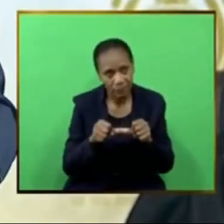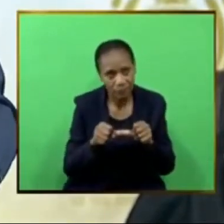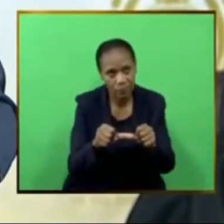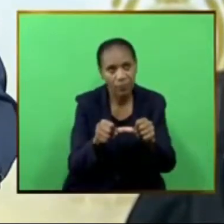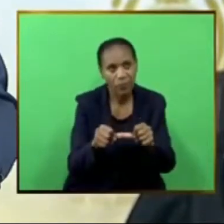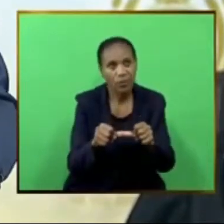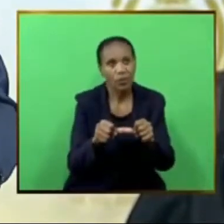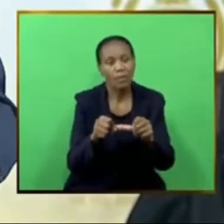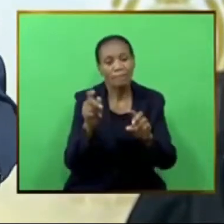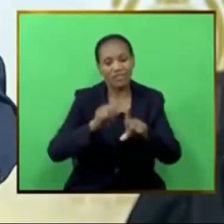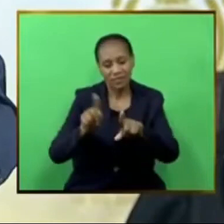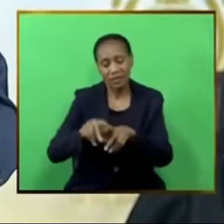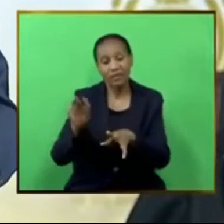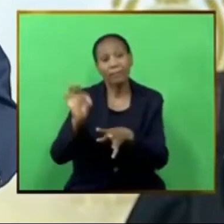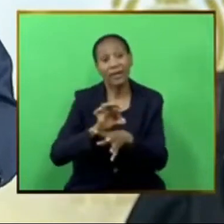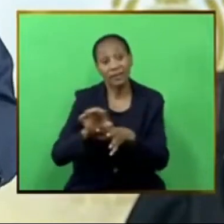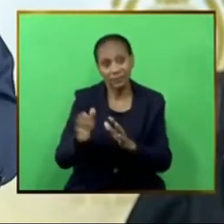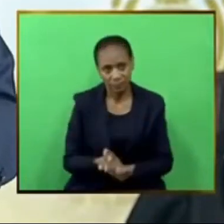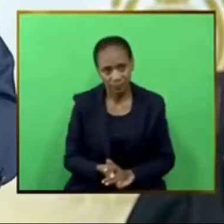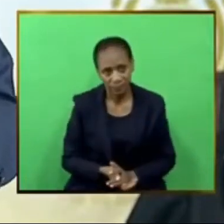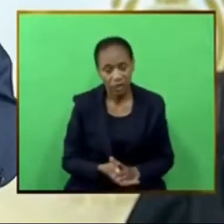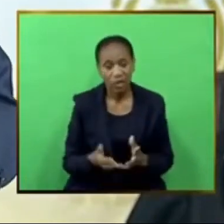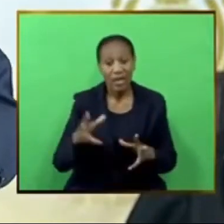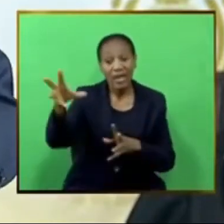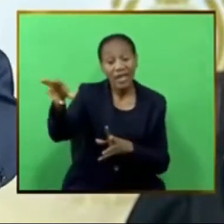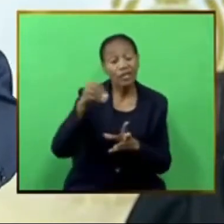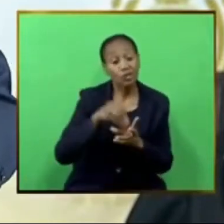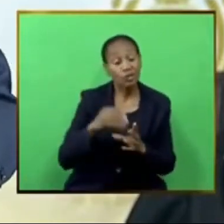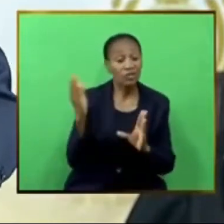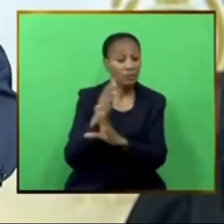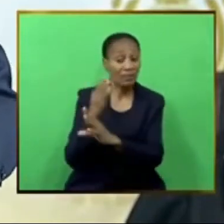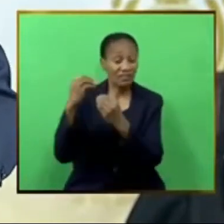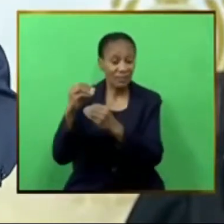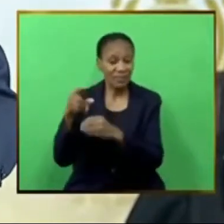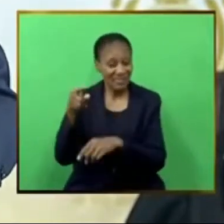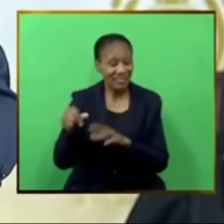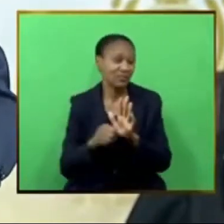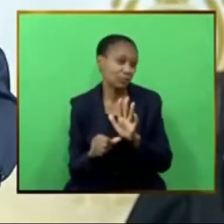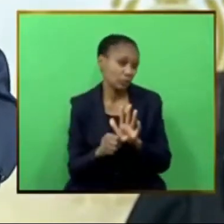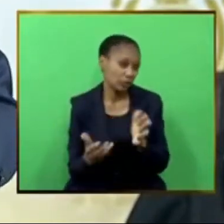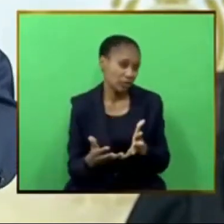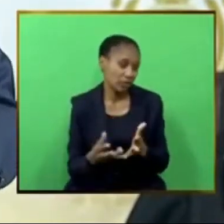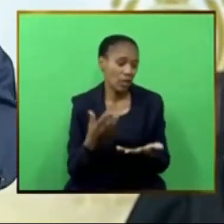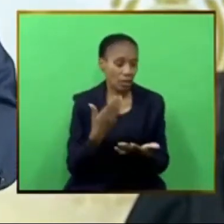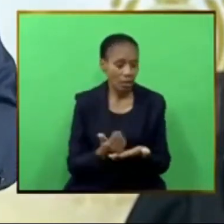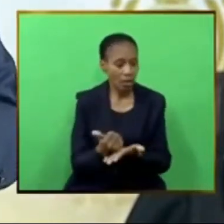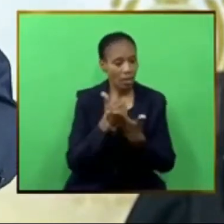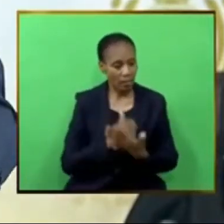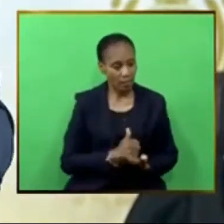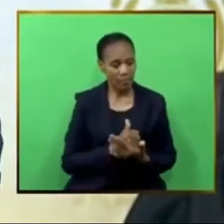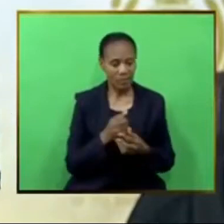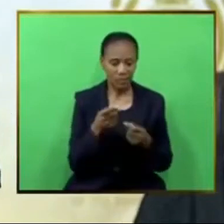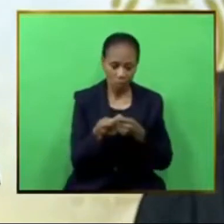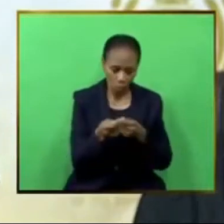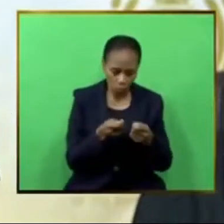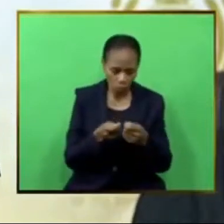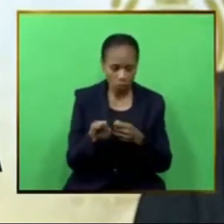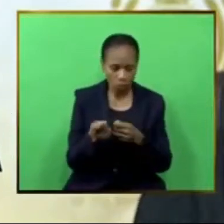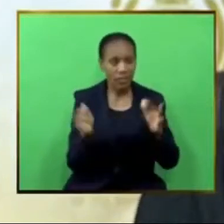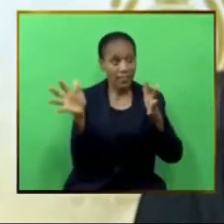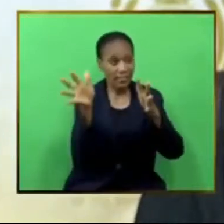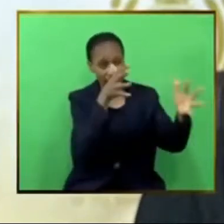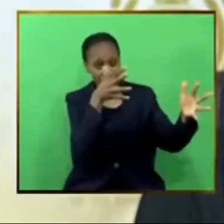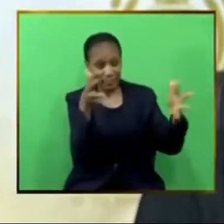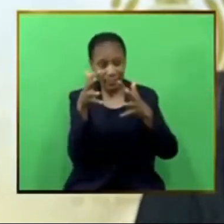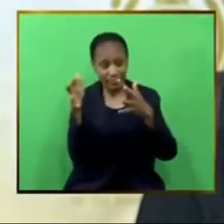initiatives. Crowding in the private sector is necessary to manage the climate disaster funds. The